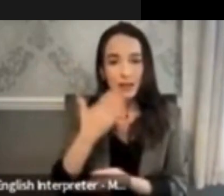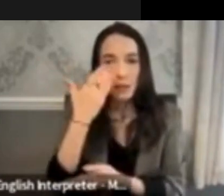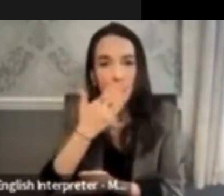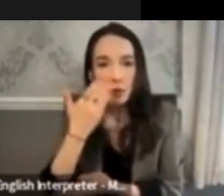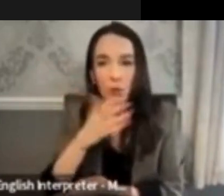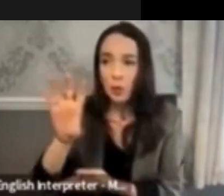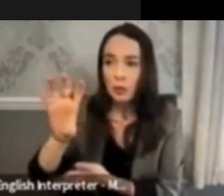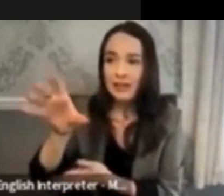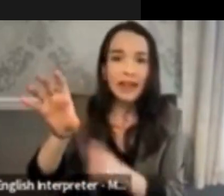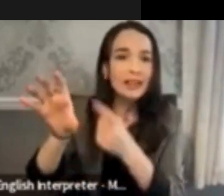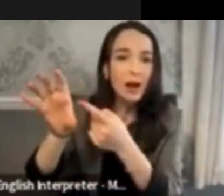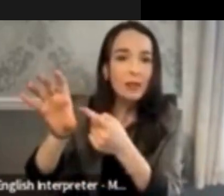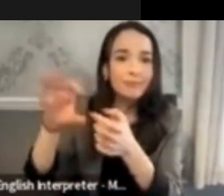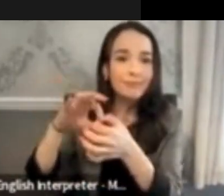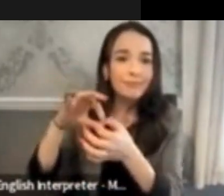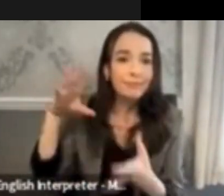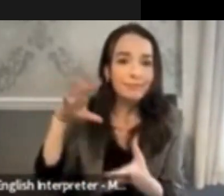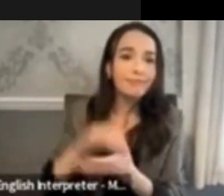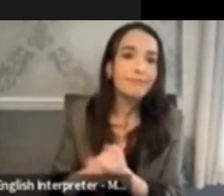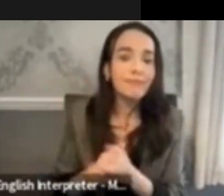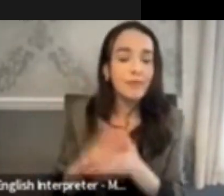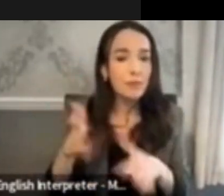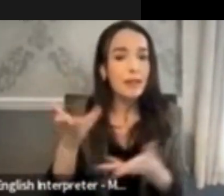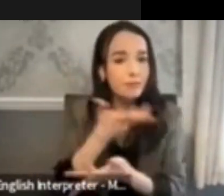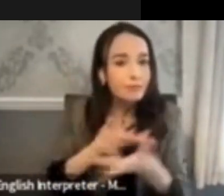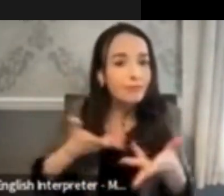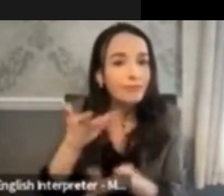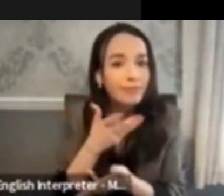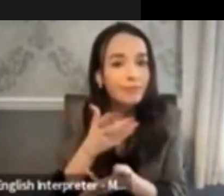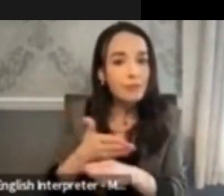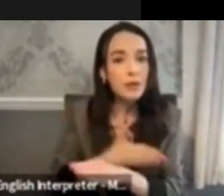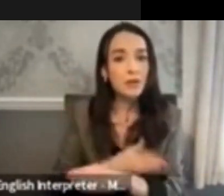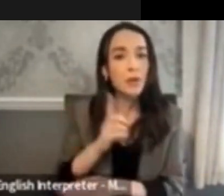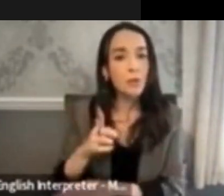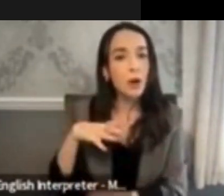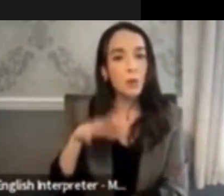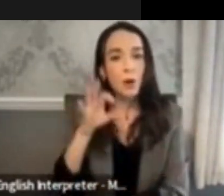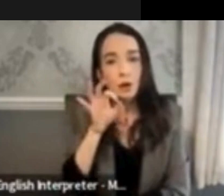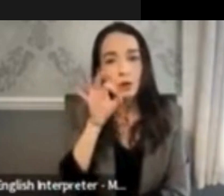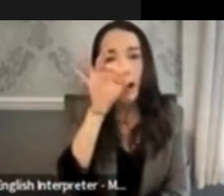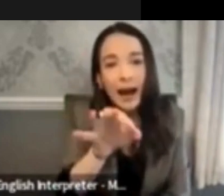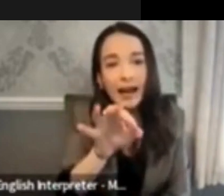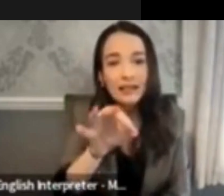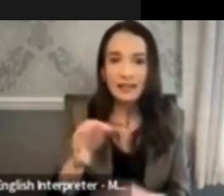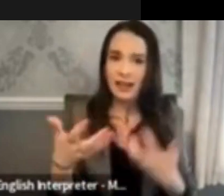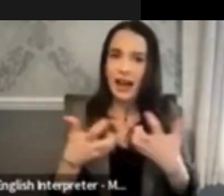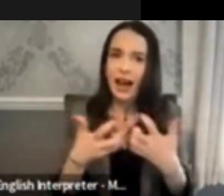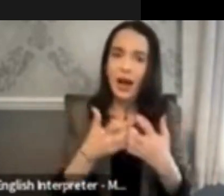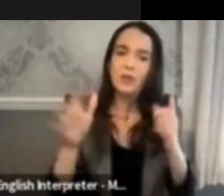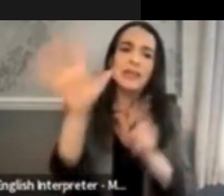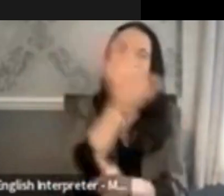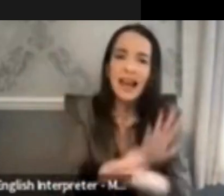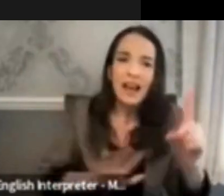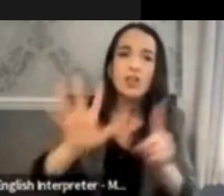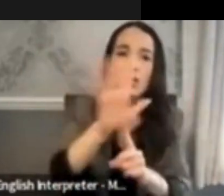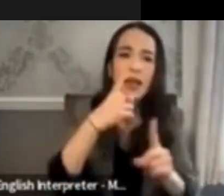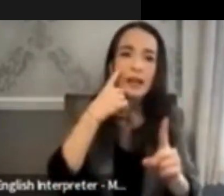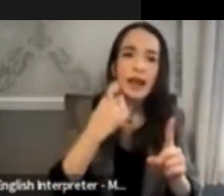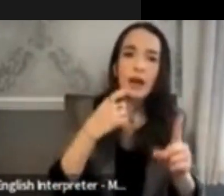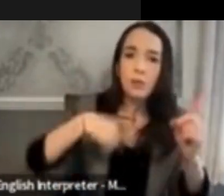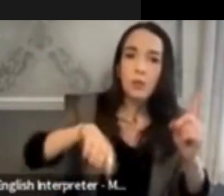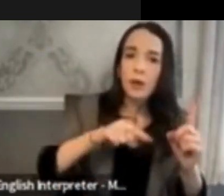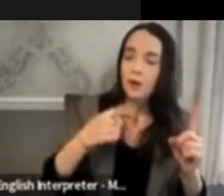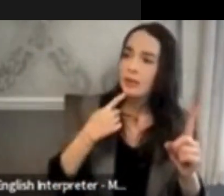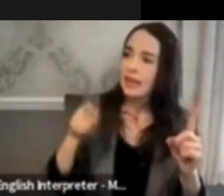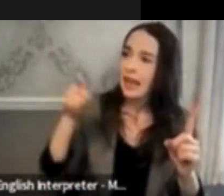have discussed this before, but can I ask the DfE and ACE how more can be done nationally to hold schools to account, in addition to